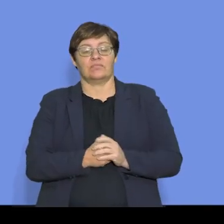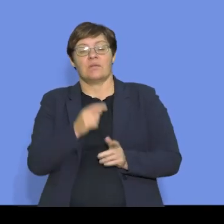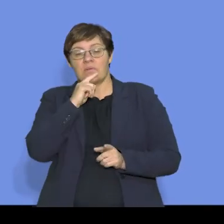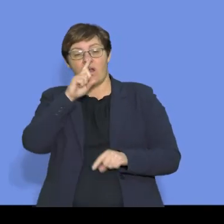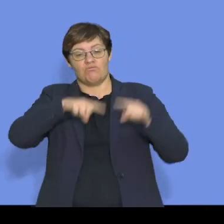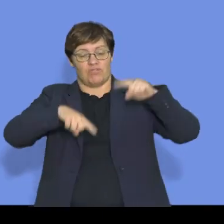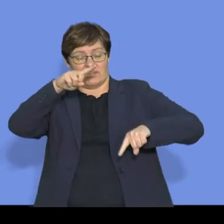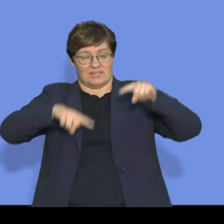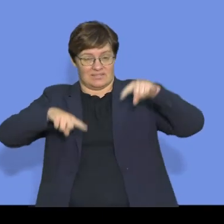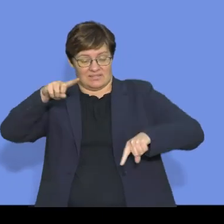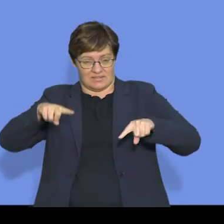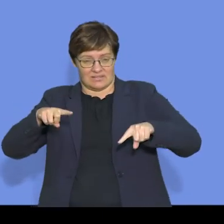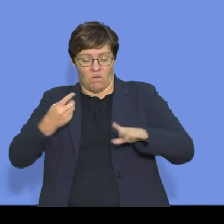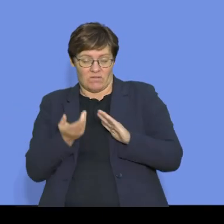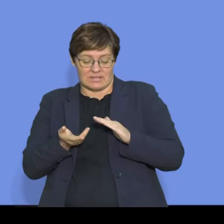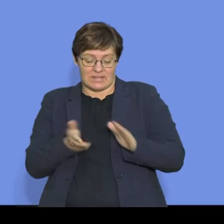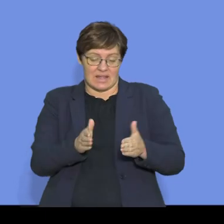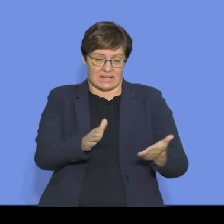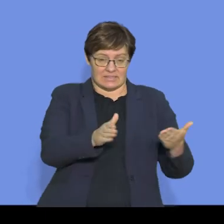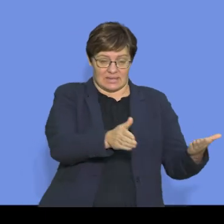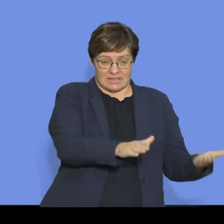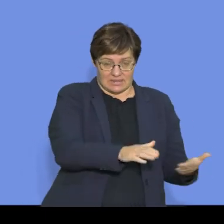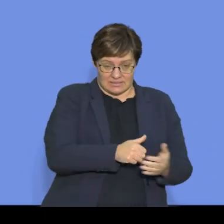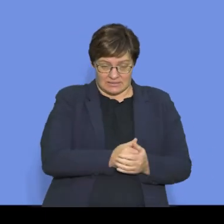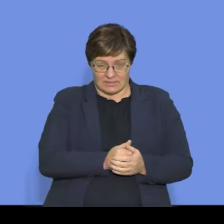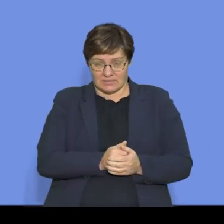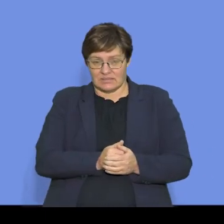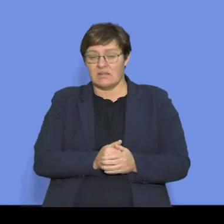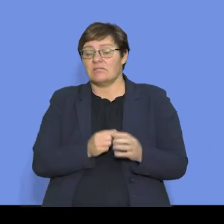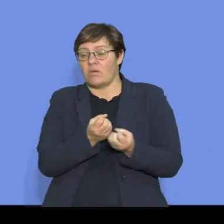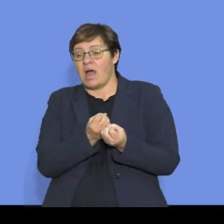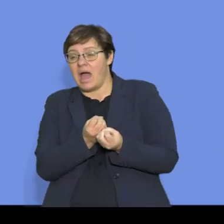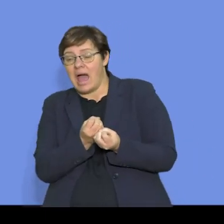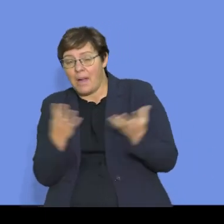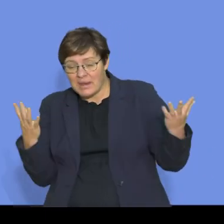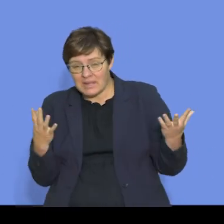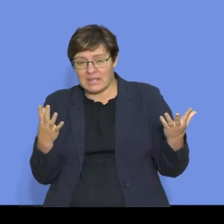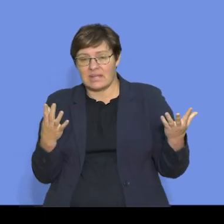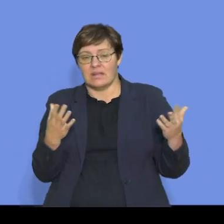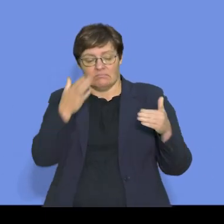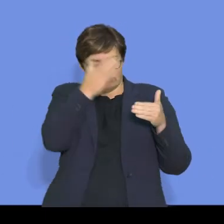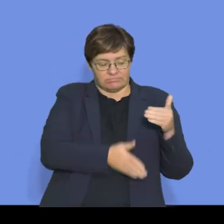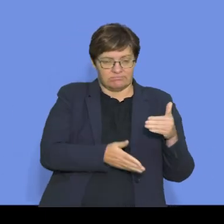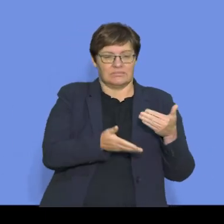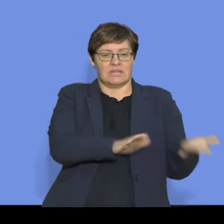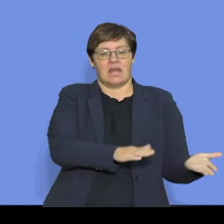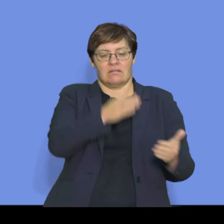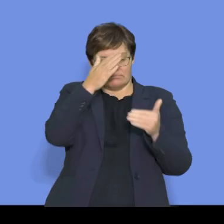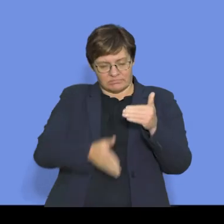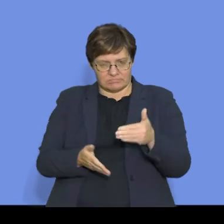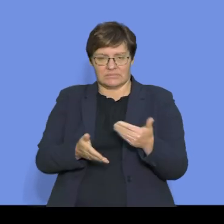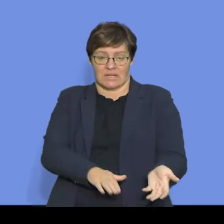it shows the rate of extinction. In other words, how many organisms